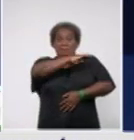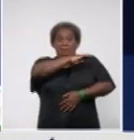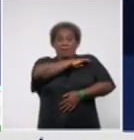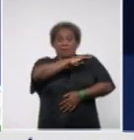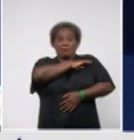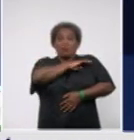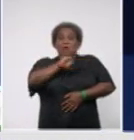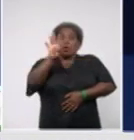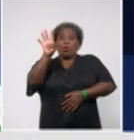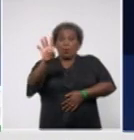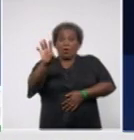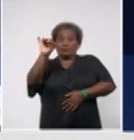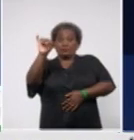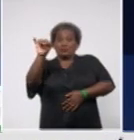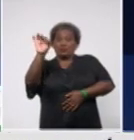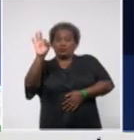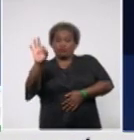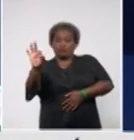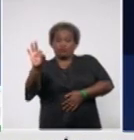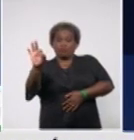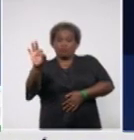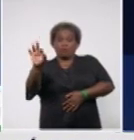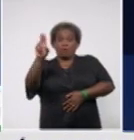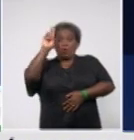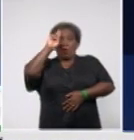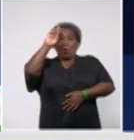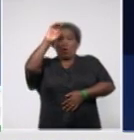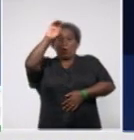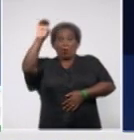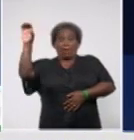304 in the Civil Defense Laboratories,